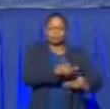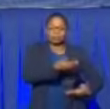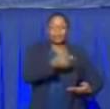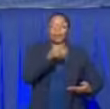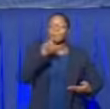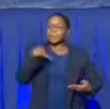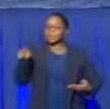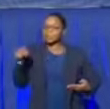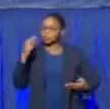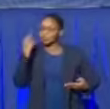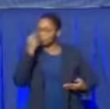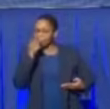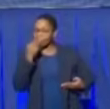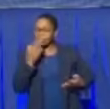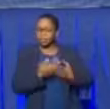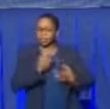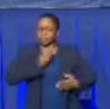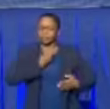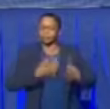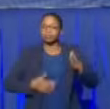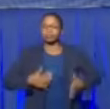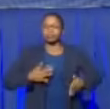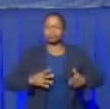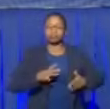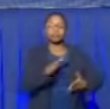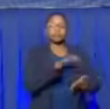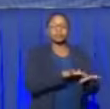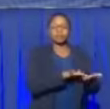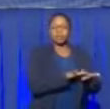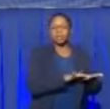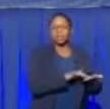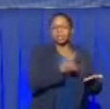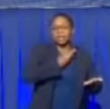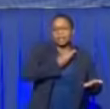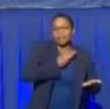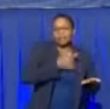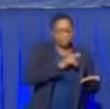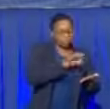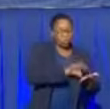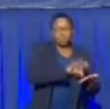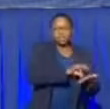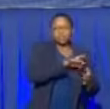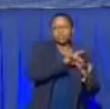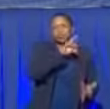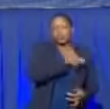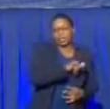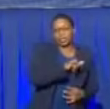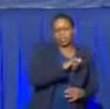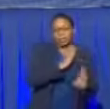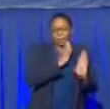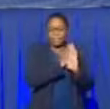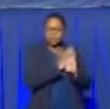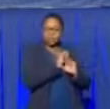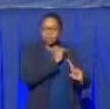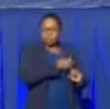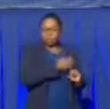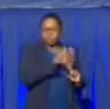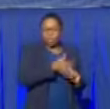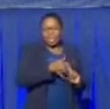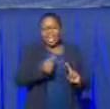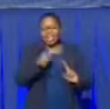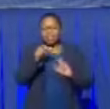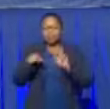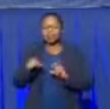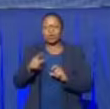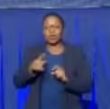vote without disclosing their choice of candidate or party. For those with unsteady hand, they will be able to